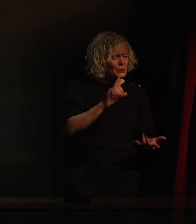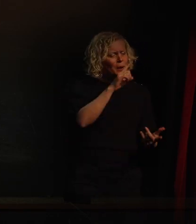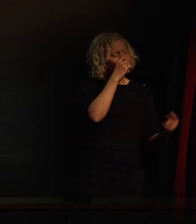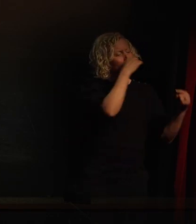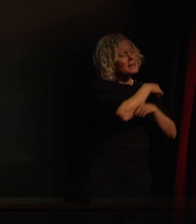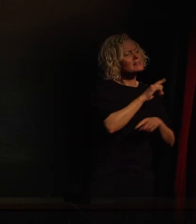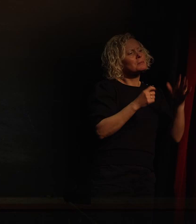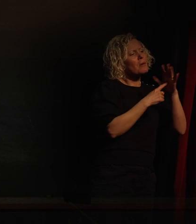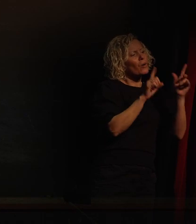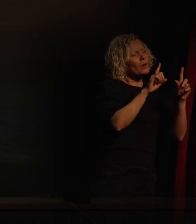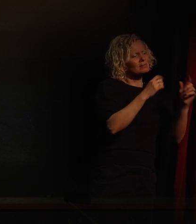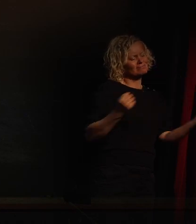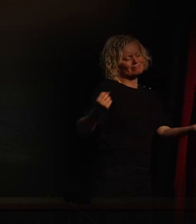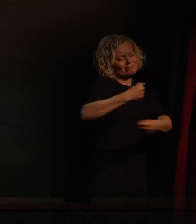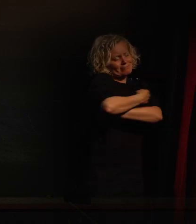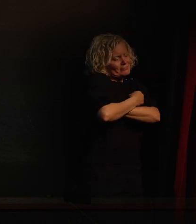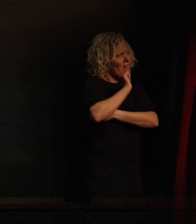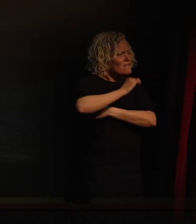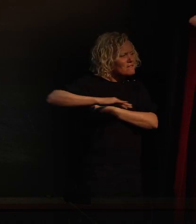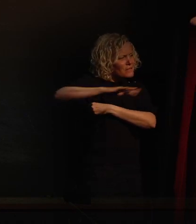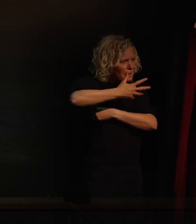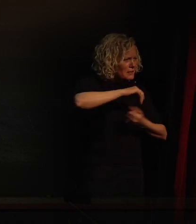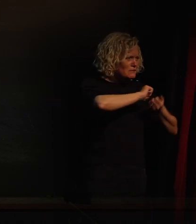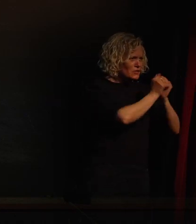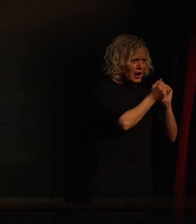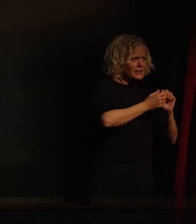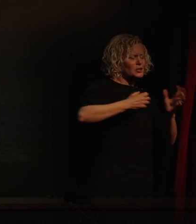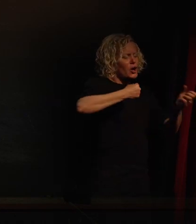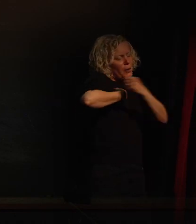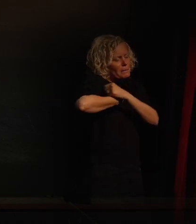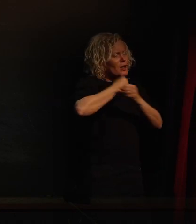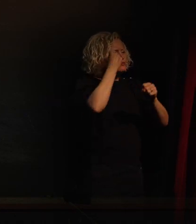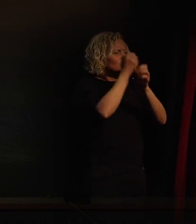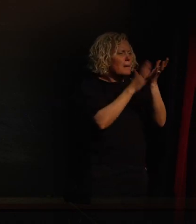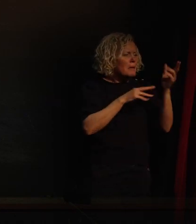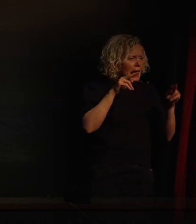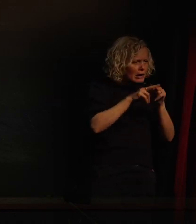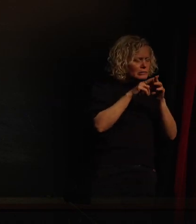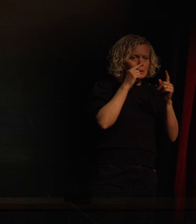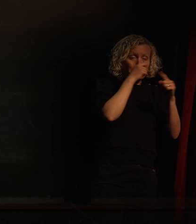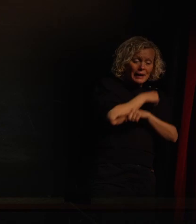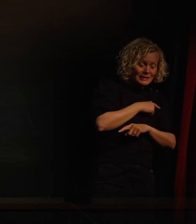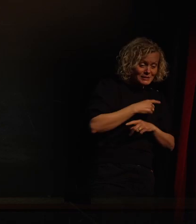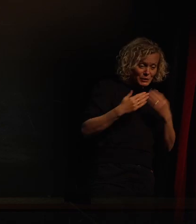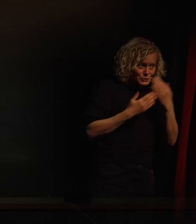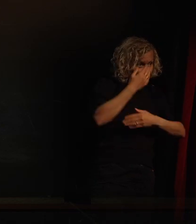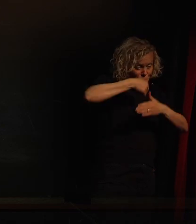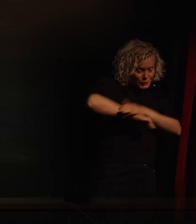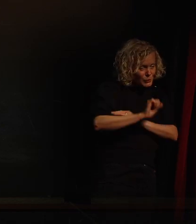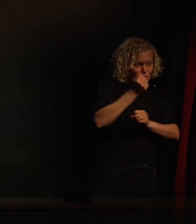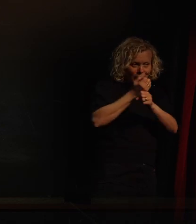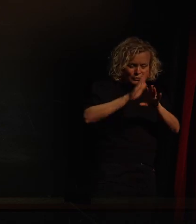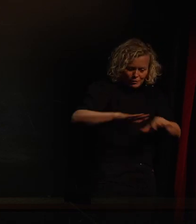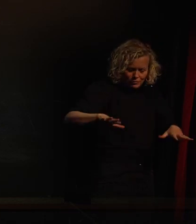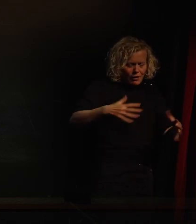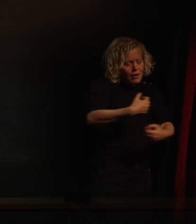missed was a hug from their family and friends. Grandparents had missed seeing their newborn grandchildren